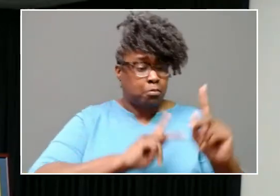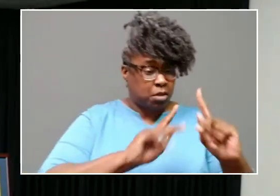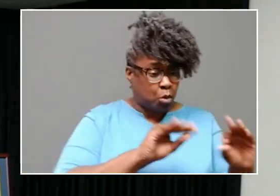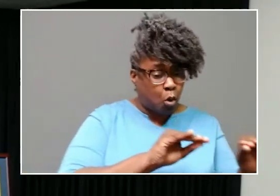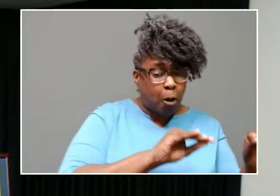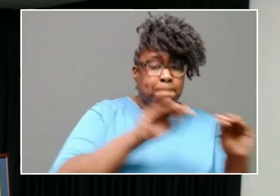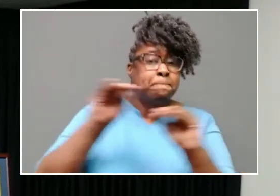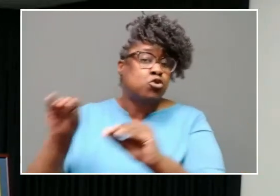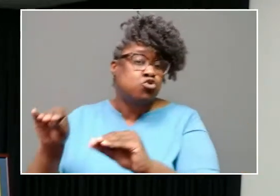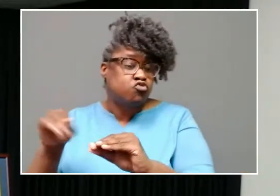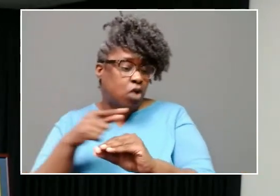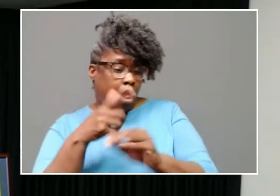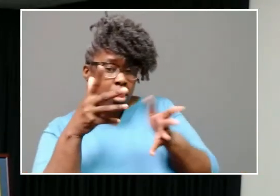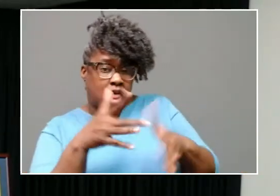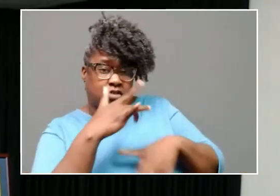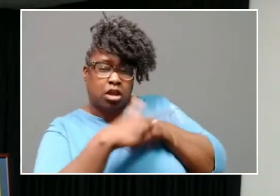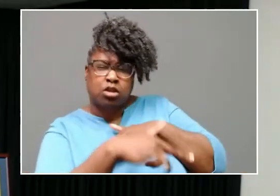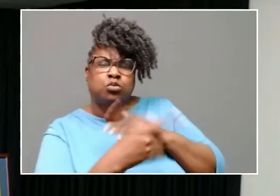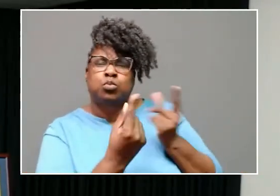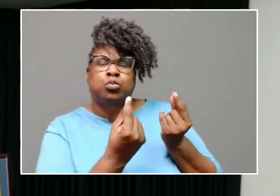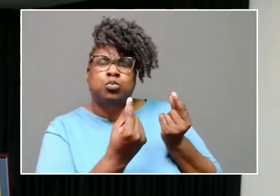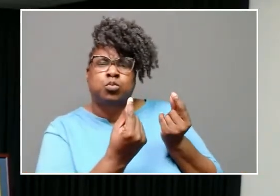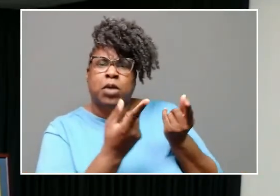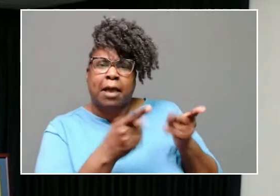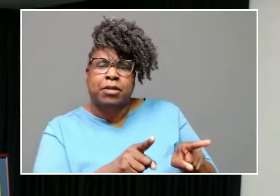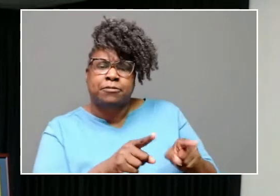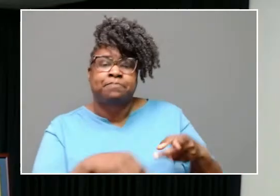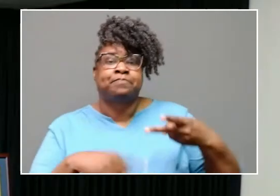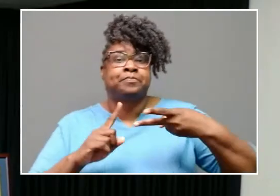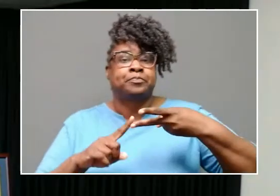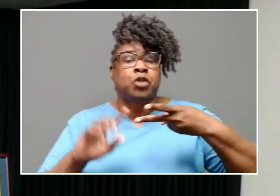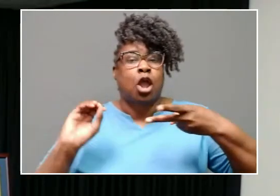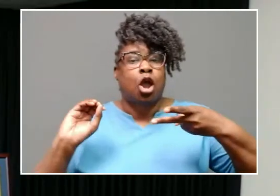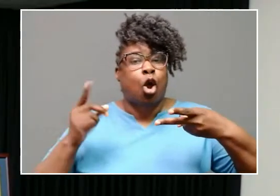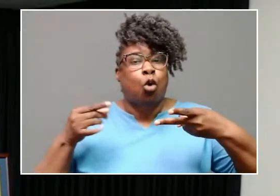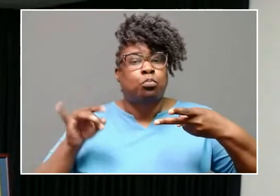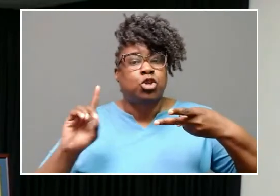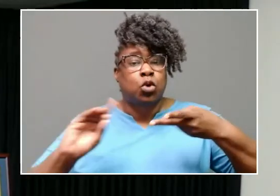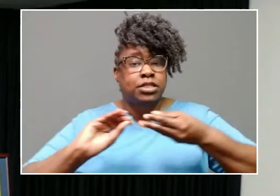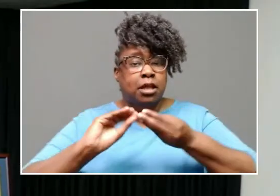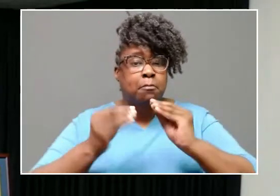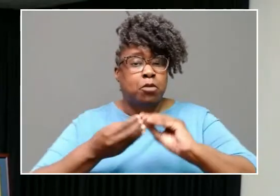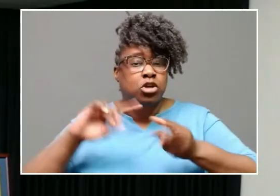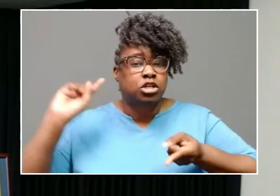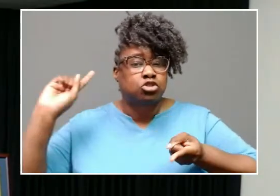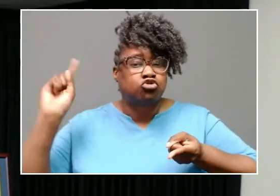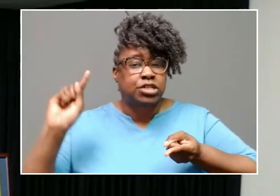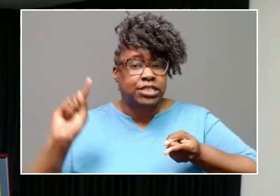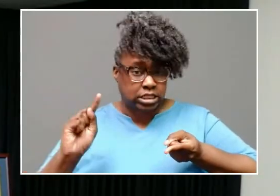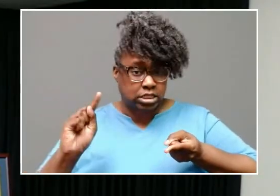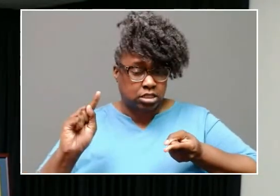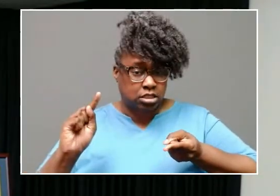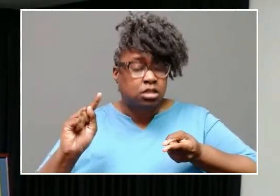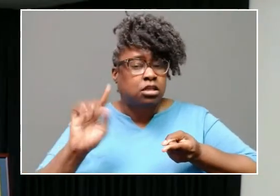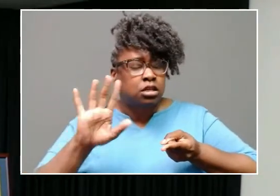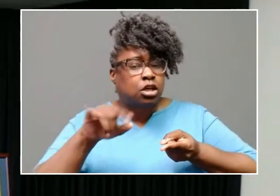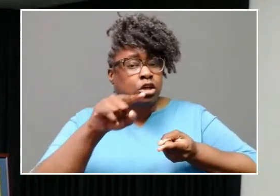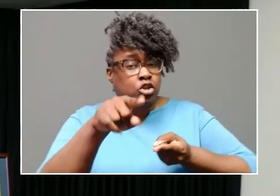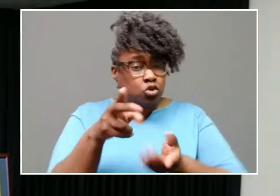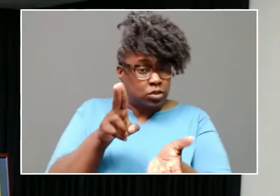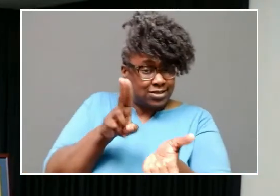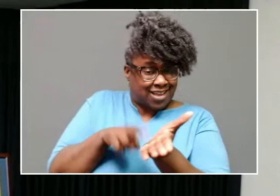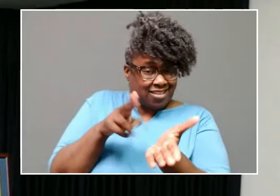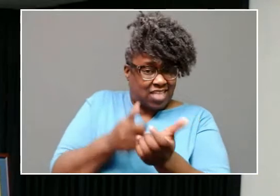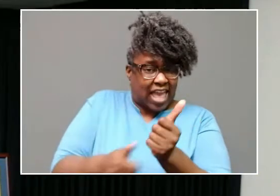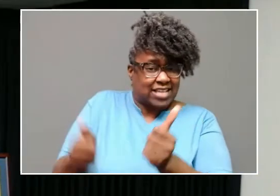other is, you talked about the opioid number decreasing. And I know part of the reason you signed the executive order